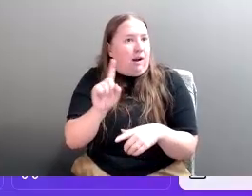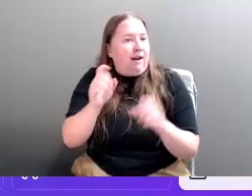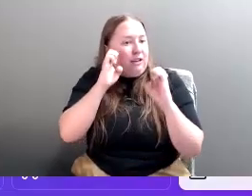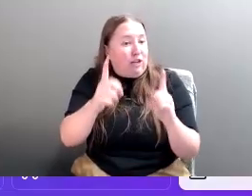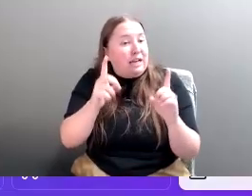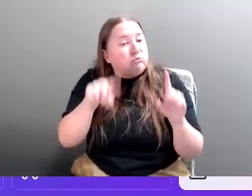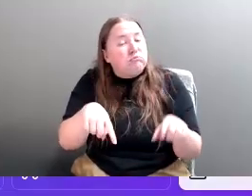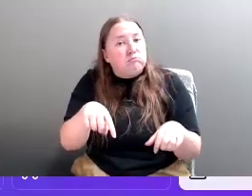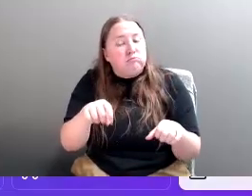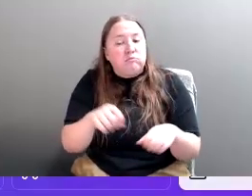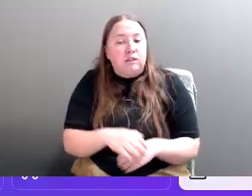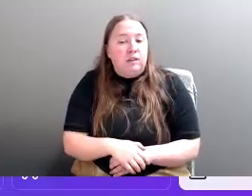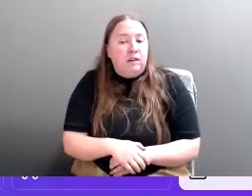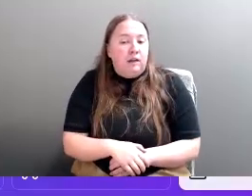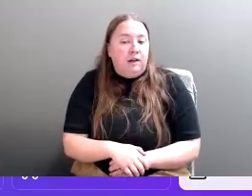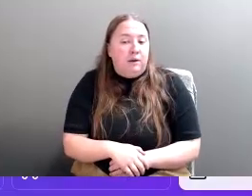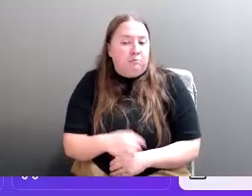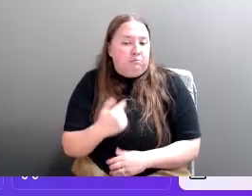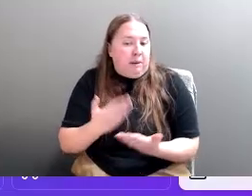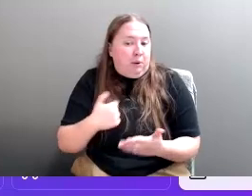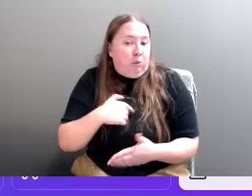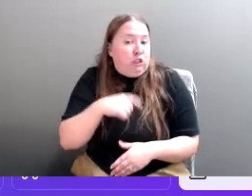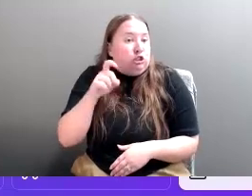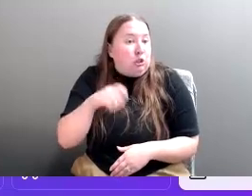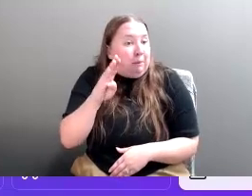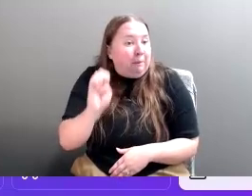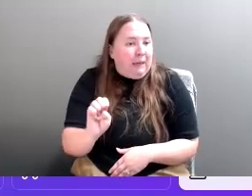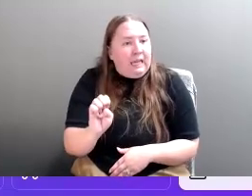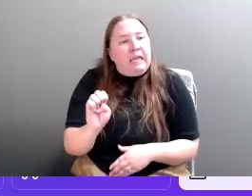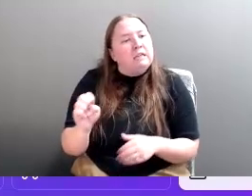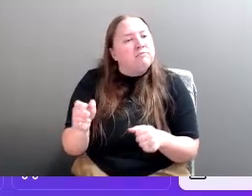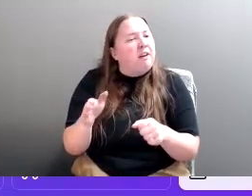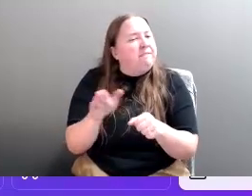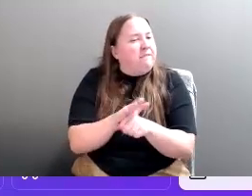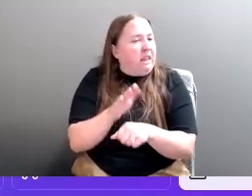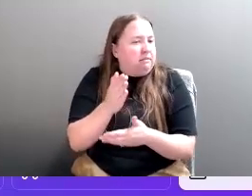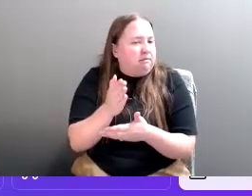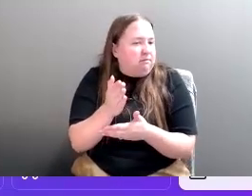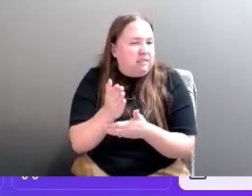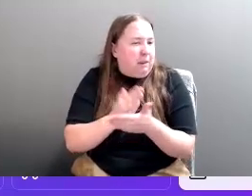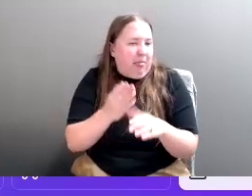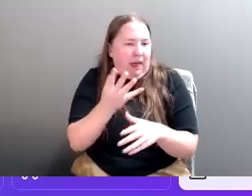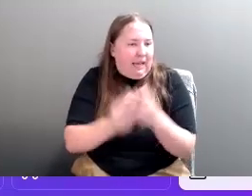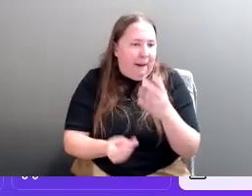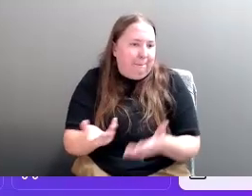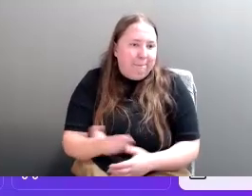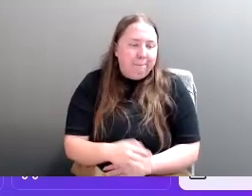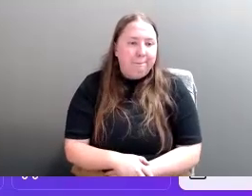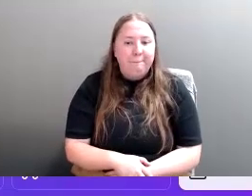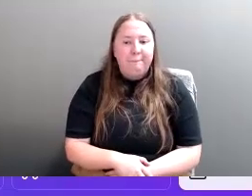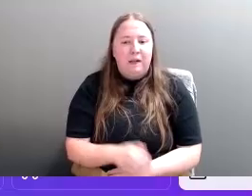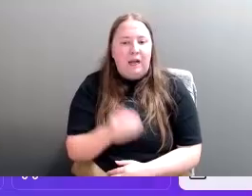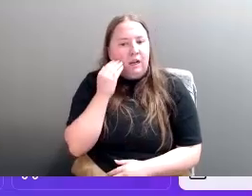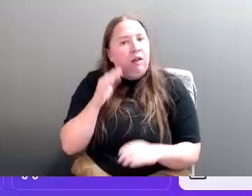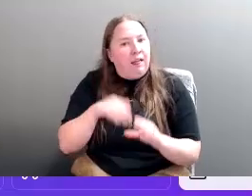say maybe we should be, in my opinion, filling some of that hole in there. So I know I've